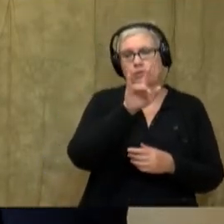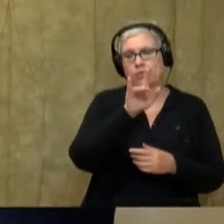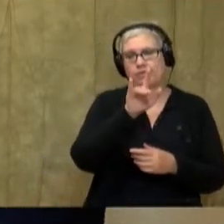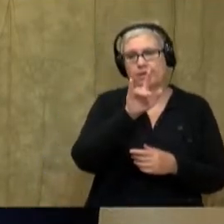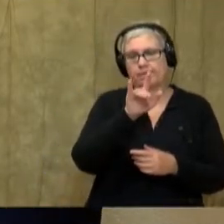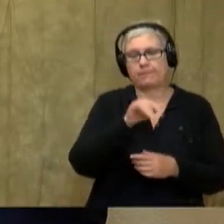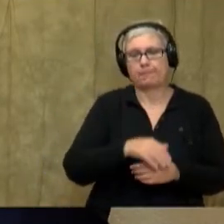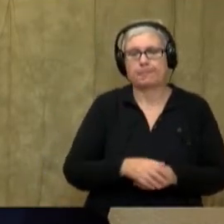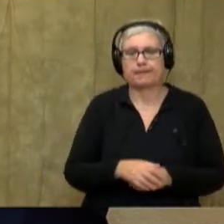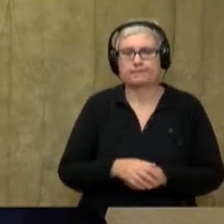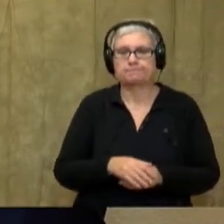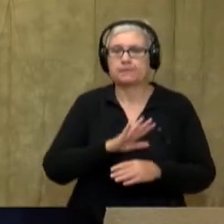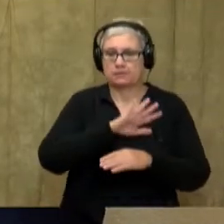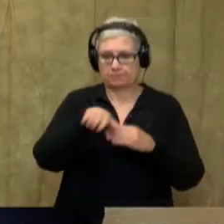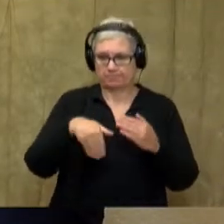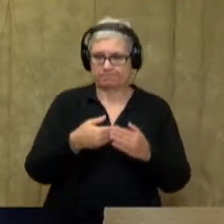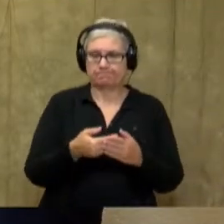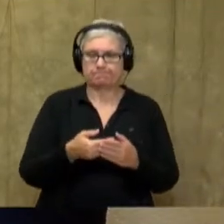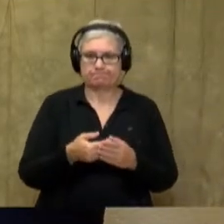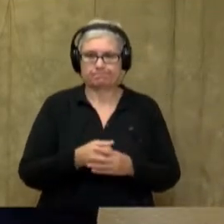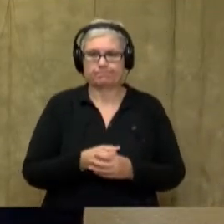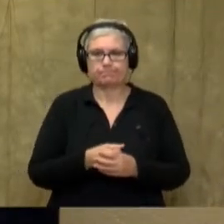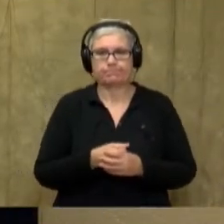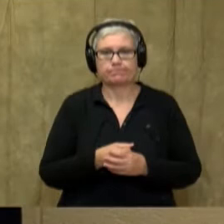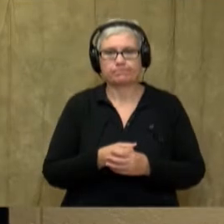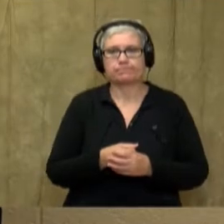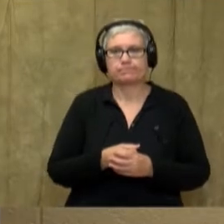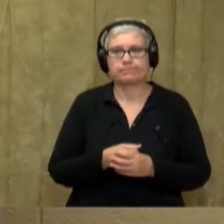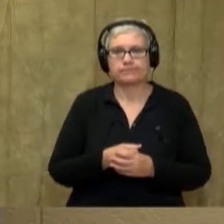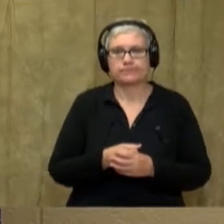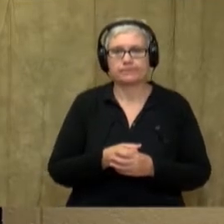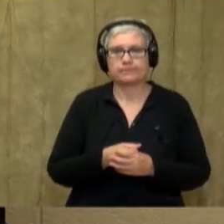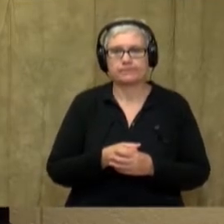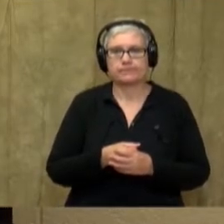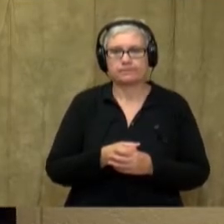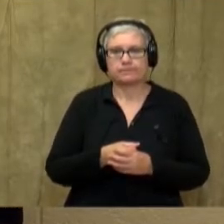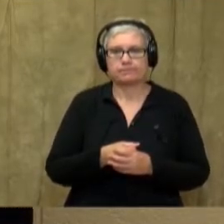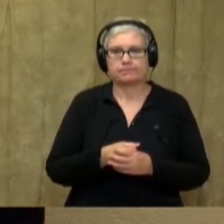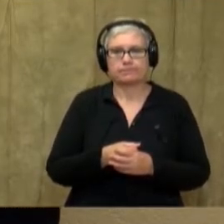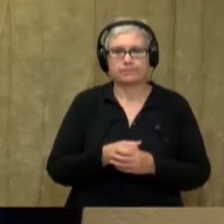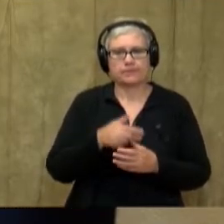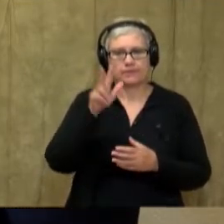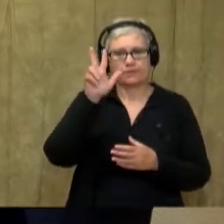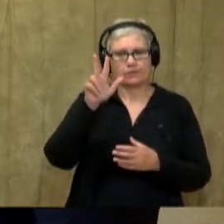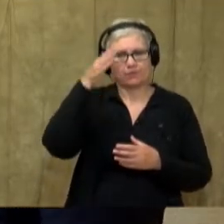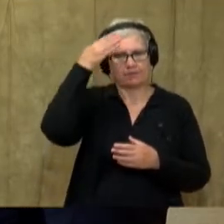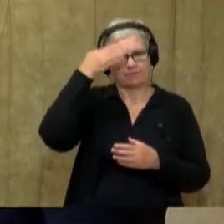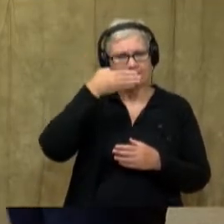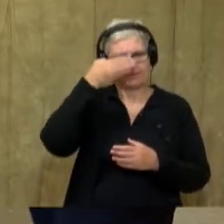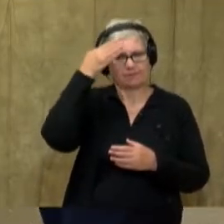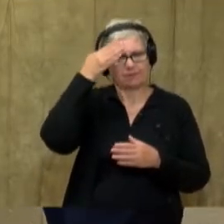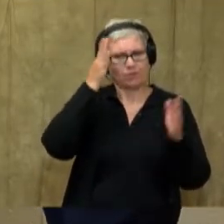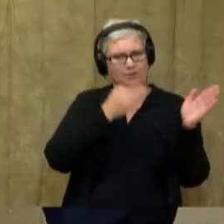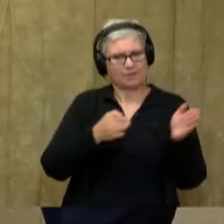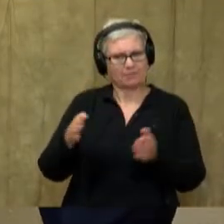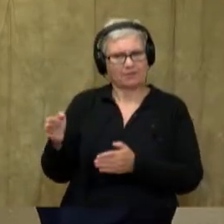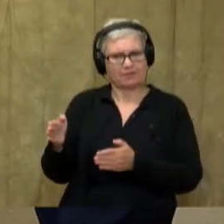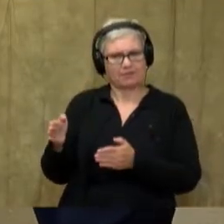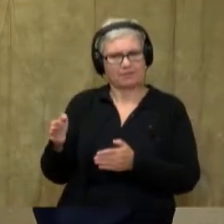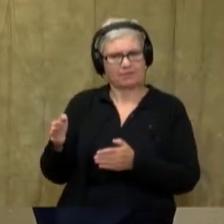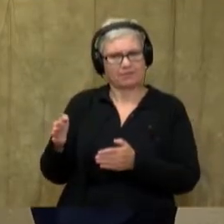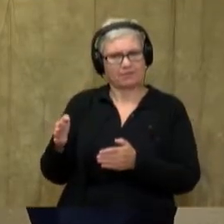125 total cubes. If I'm looking for the pattern across the 3 faces painted, I want you again paying